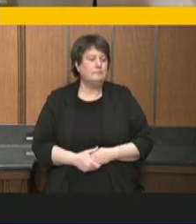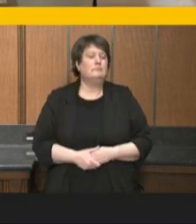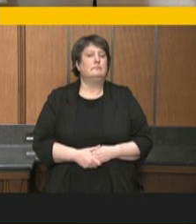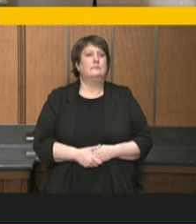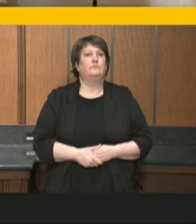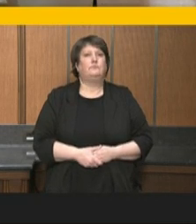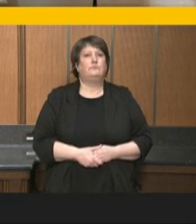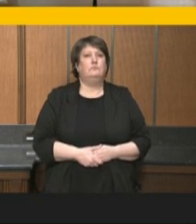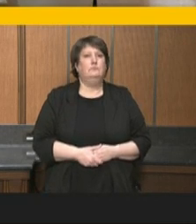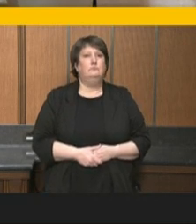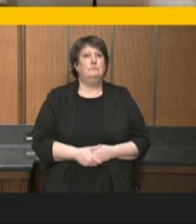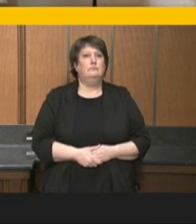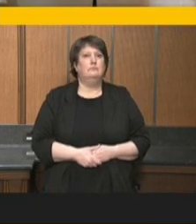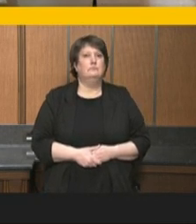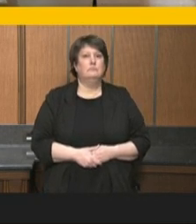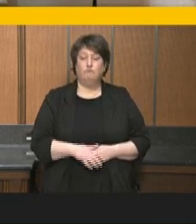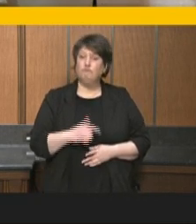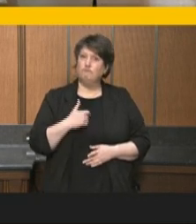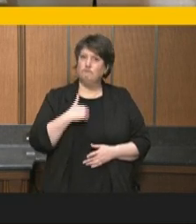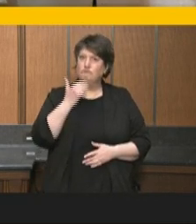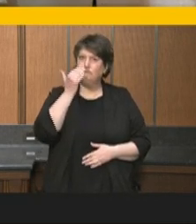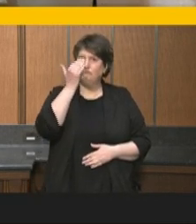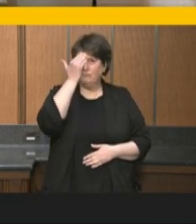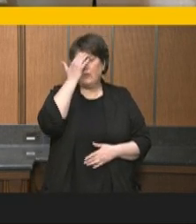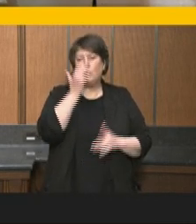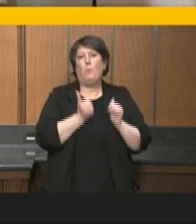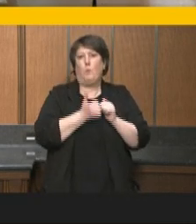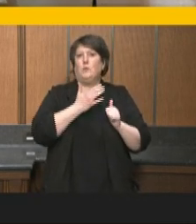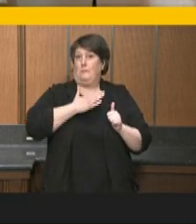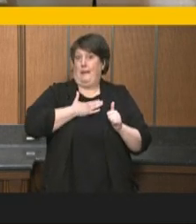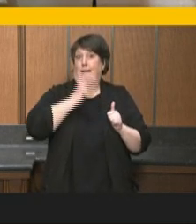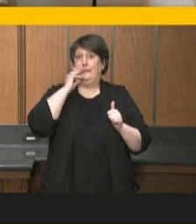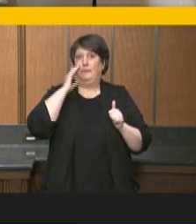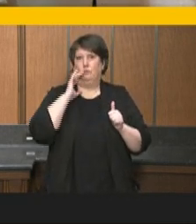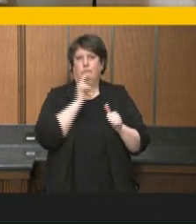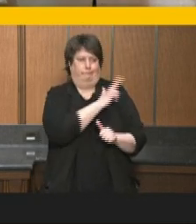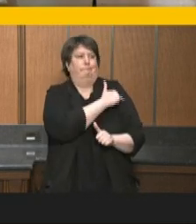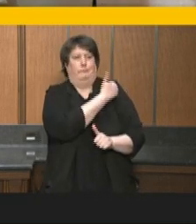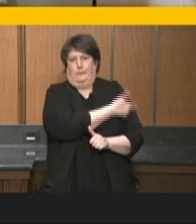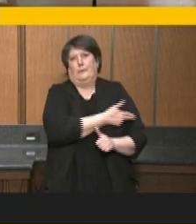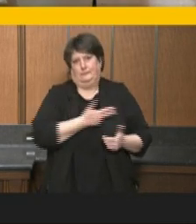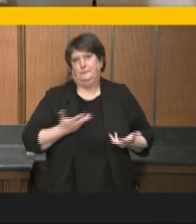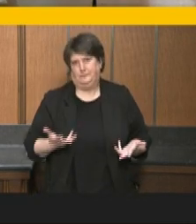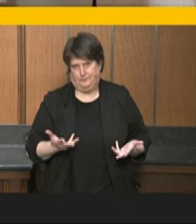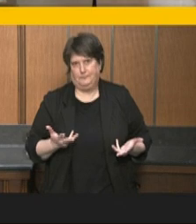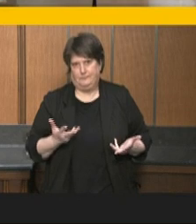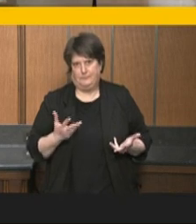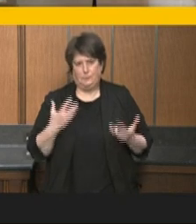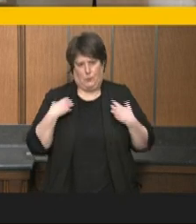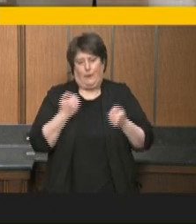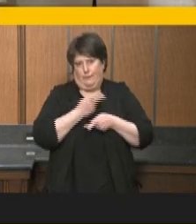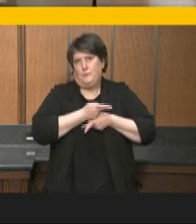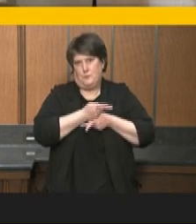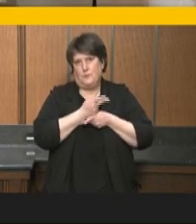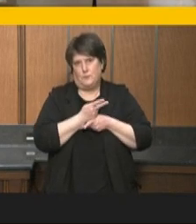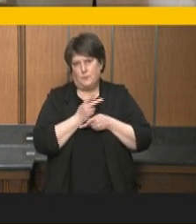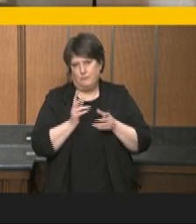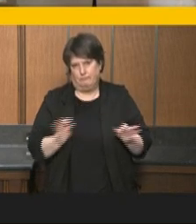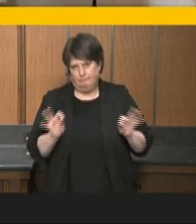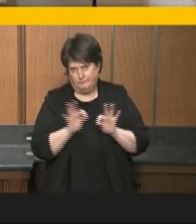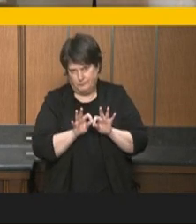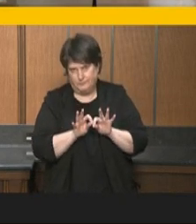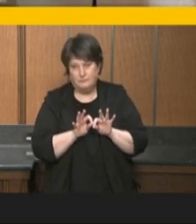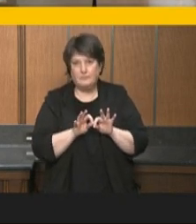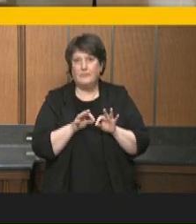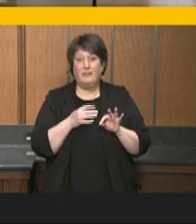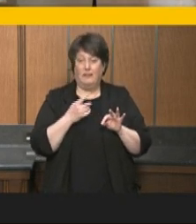I'm most familiar, for example, with the healthcare sector. Of course, the healthcare sector is very, very important. So you cannot just keep